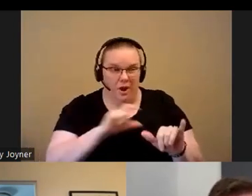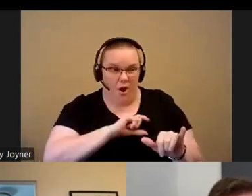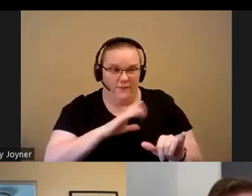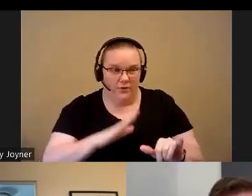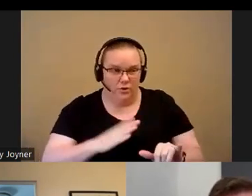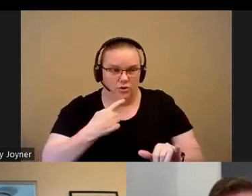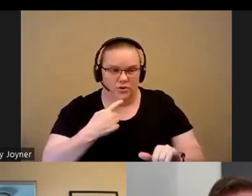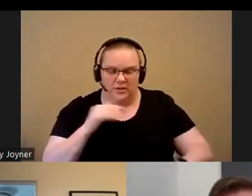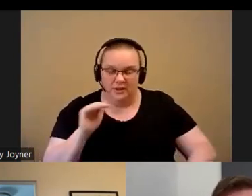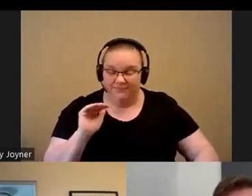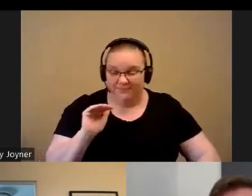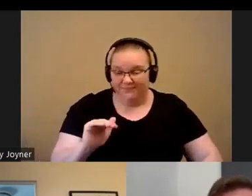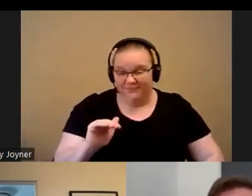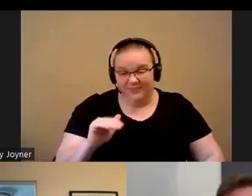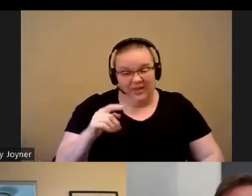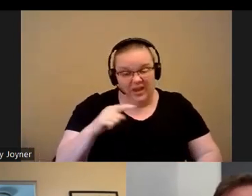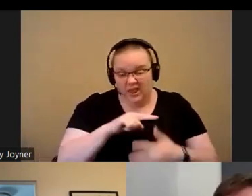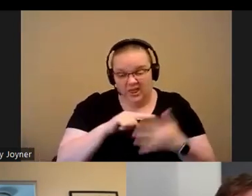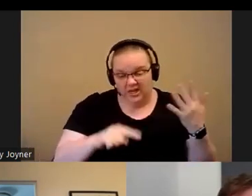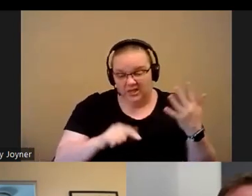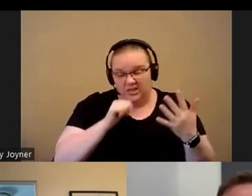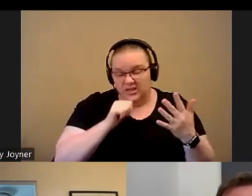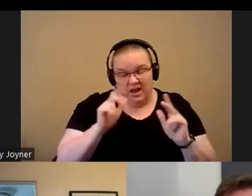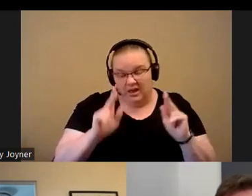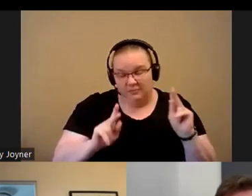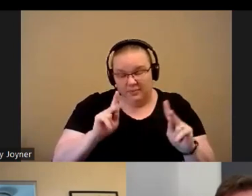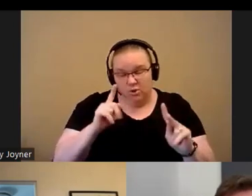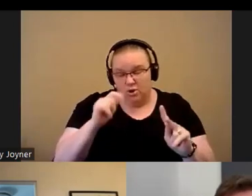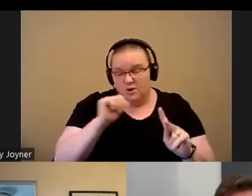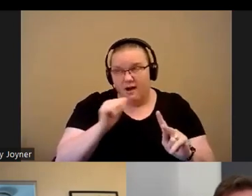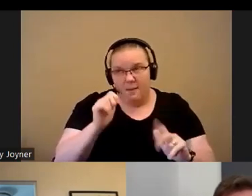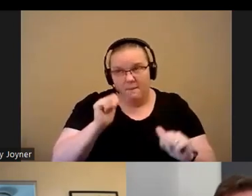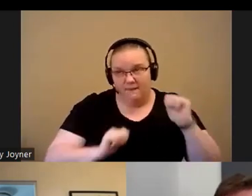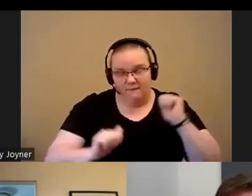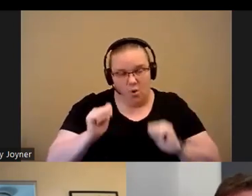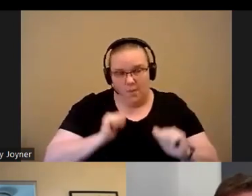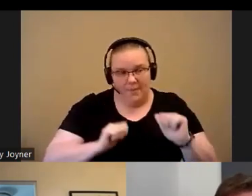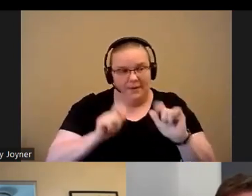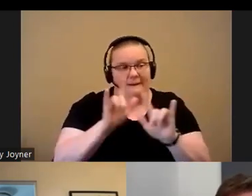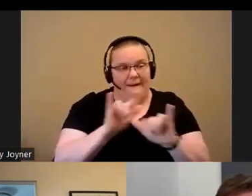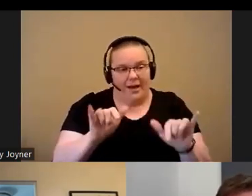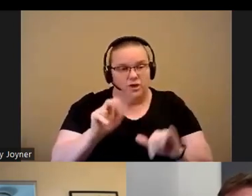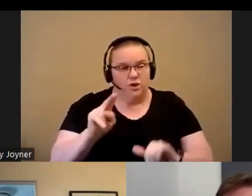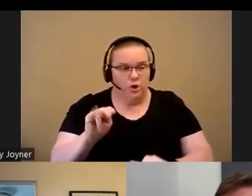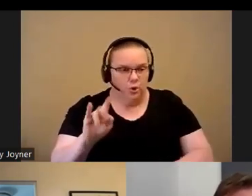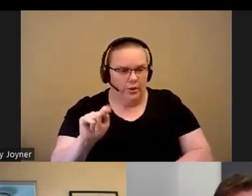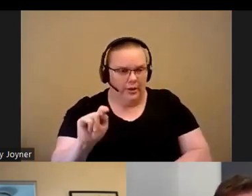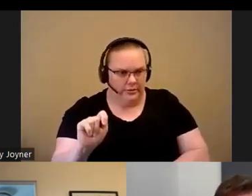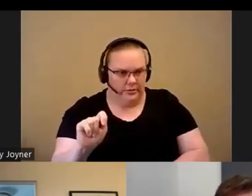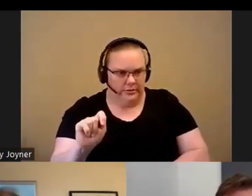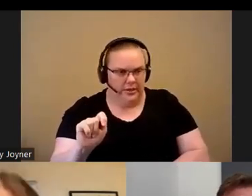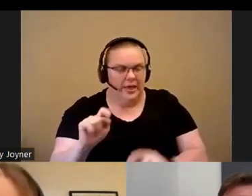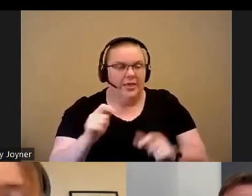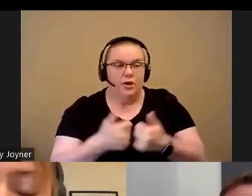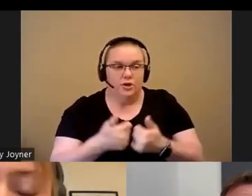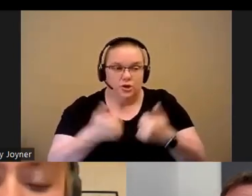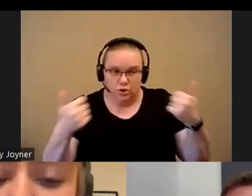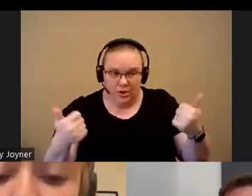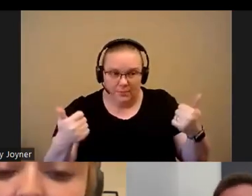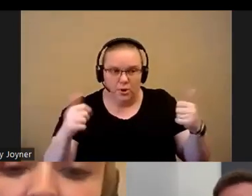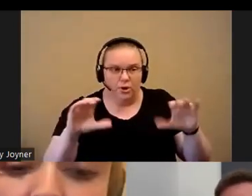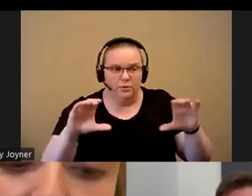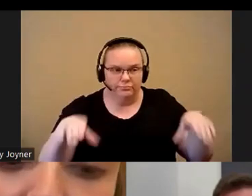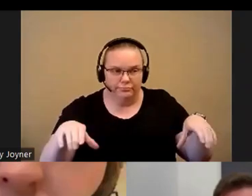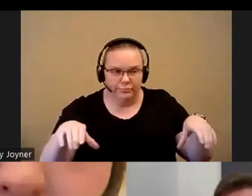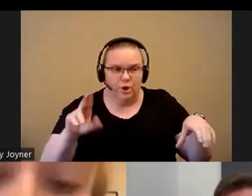is not, they are not, these individuals are not performing as a unit. They're performing as two different units. I